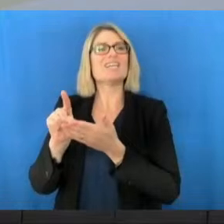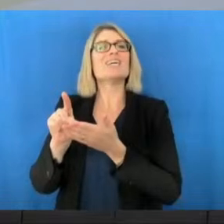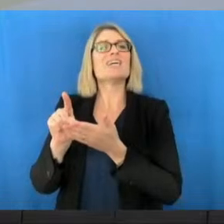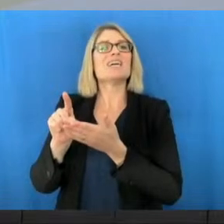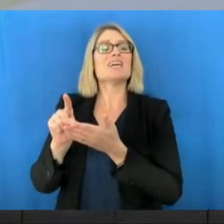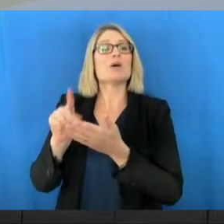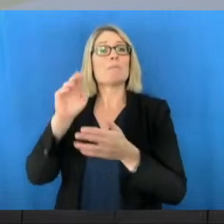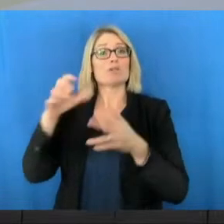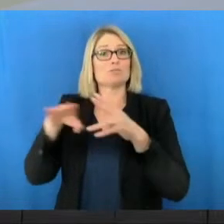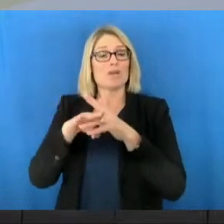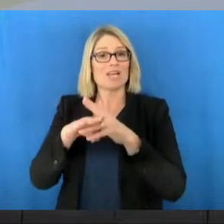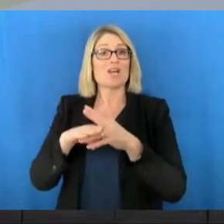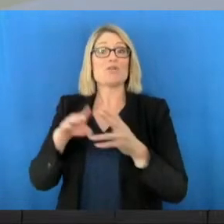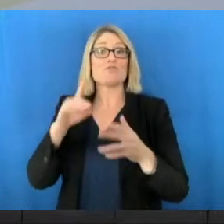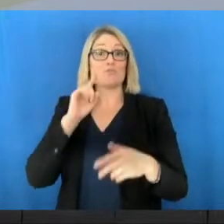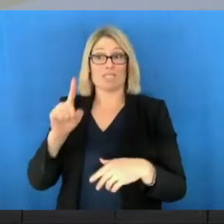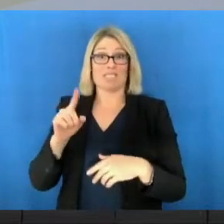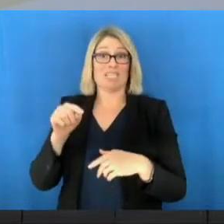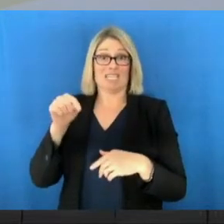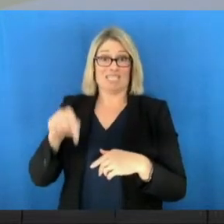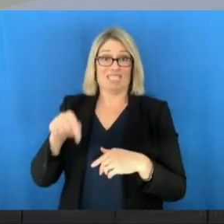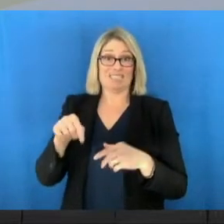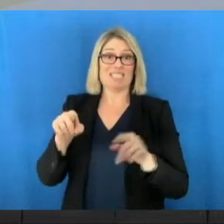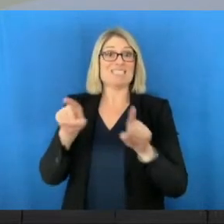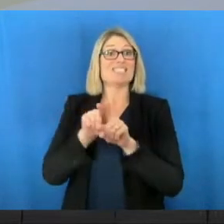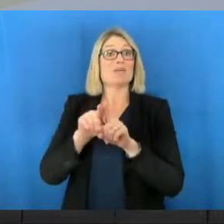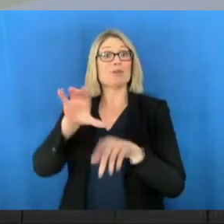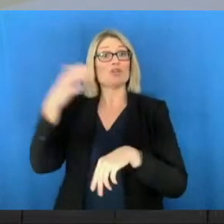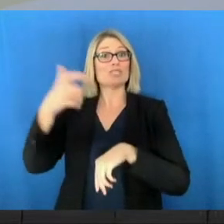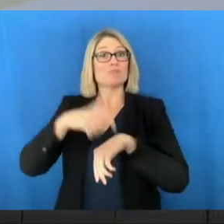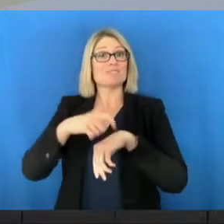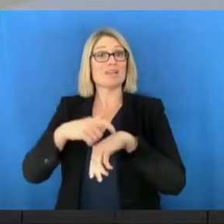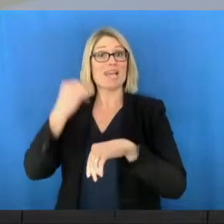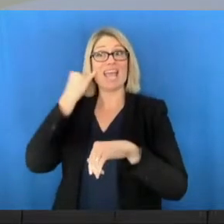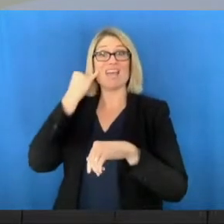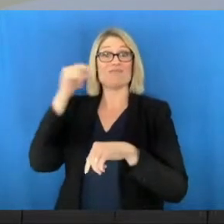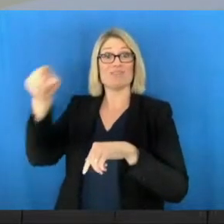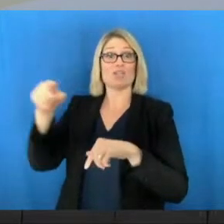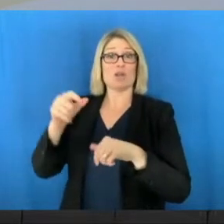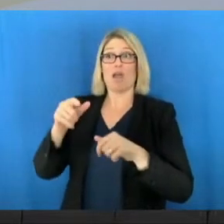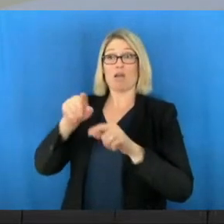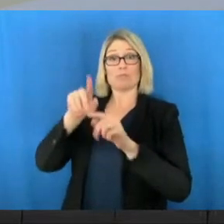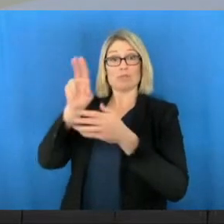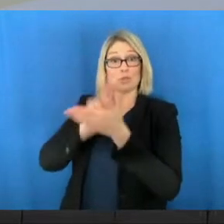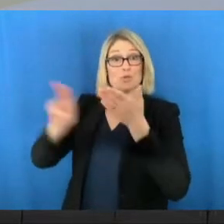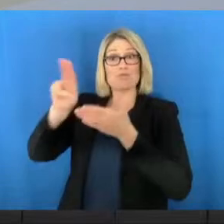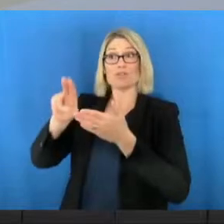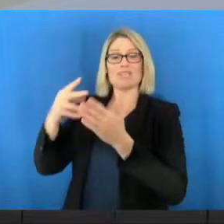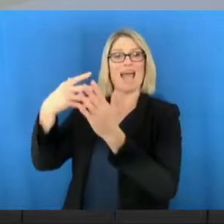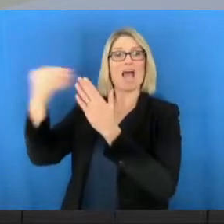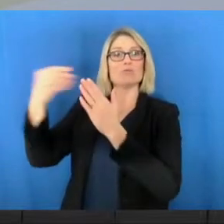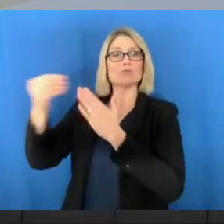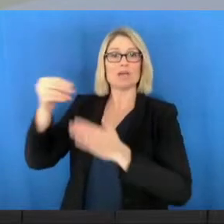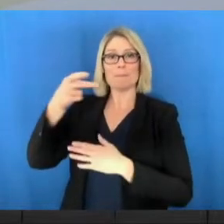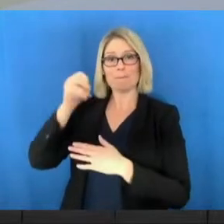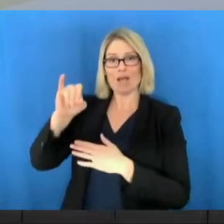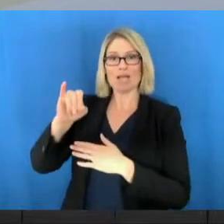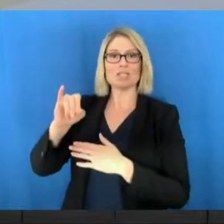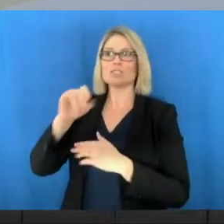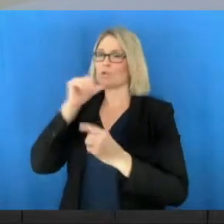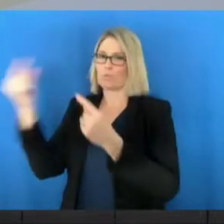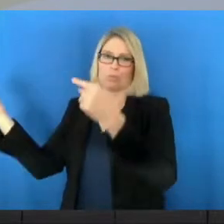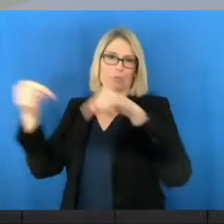strongly recommended that island students studying at post-secondary institutions off-island to not necessarily travel home for Reading